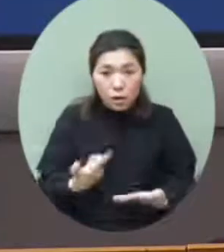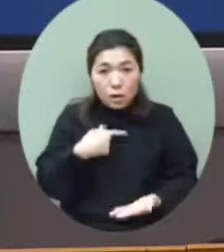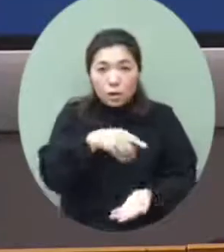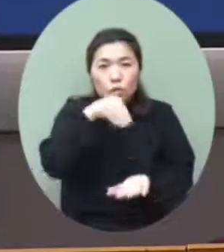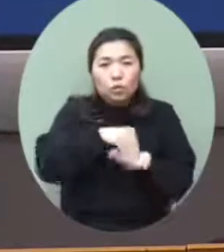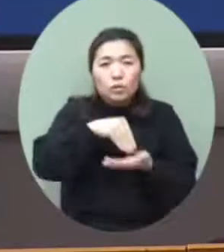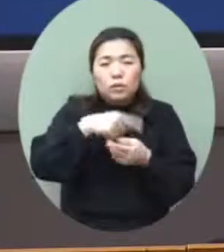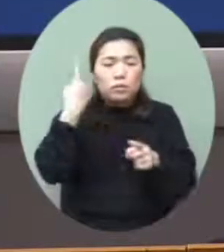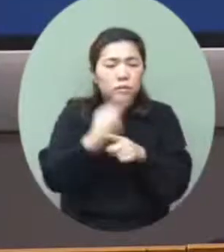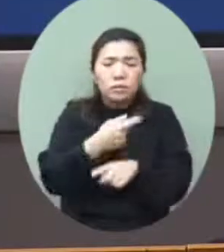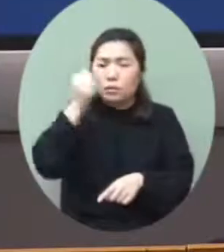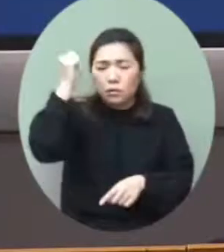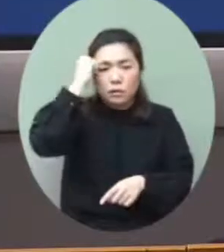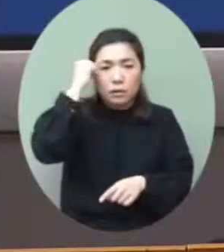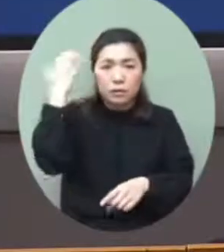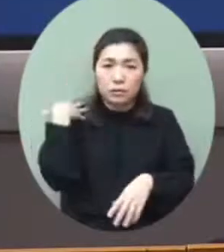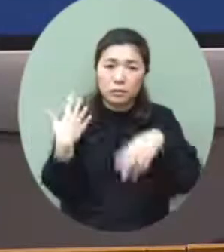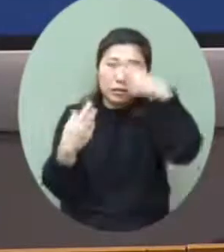now.